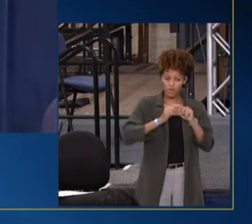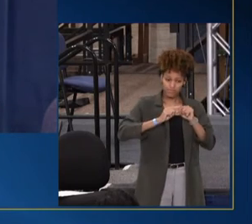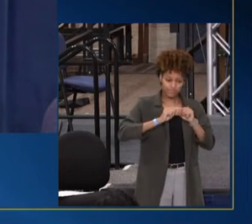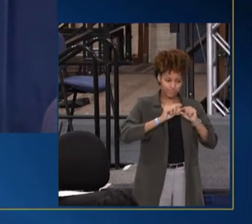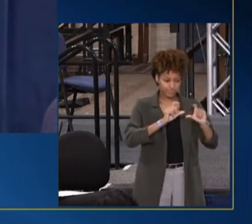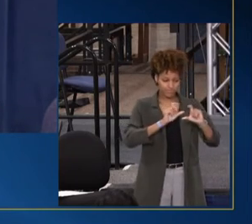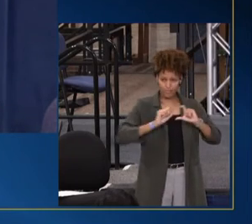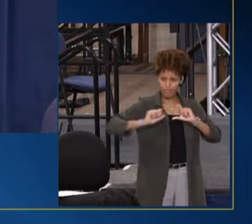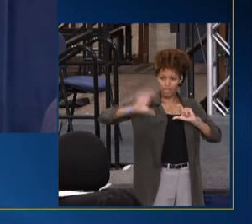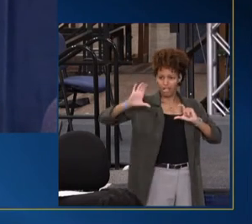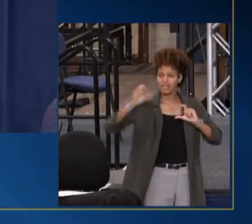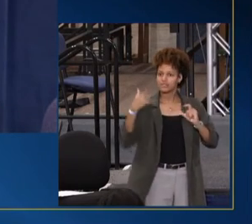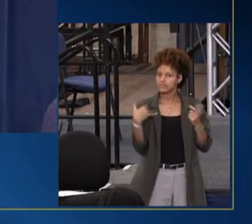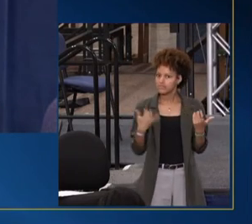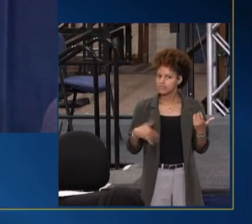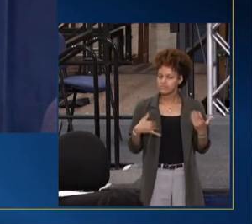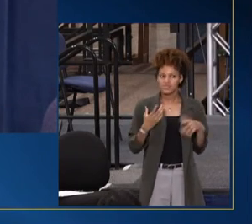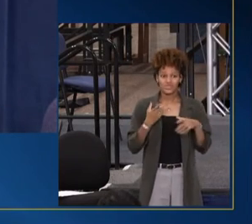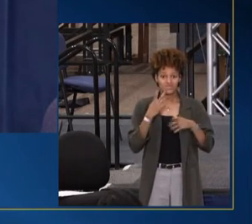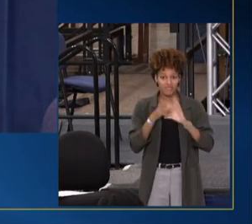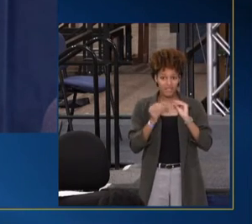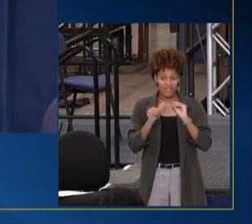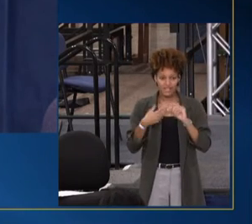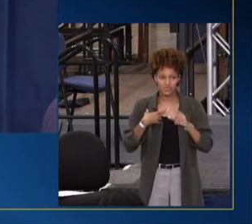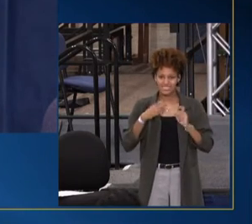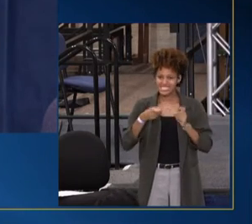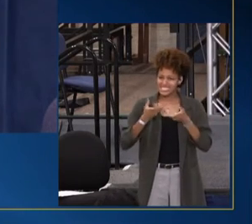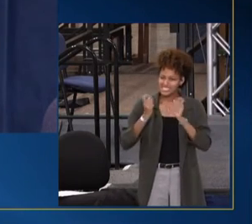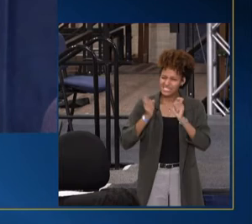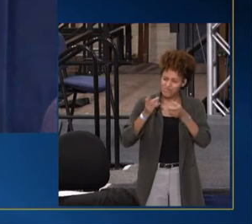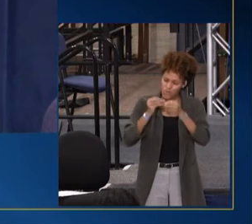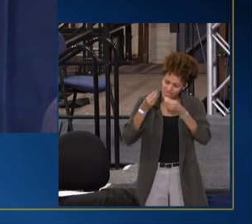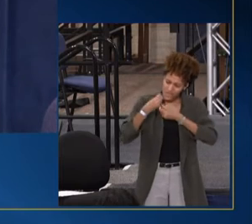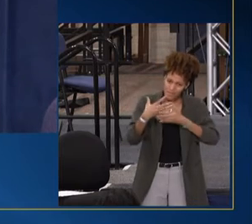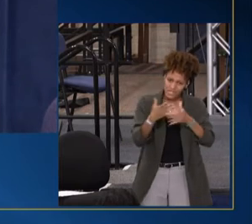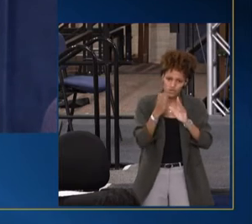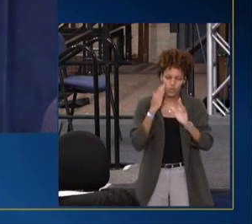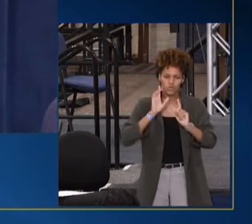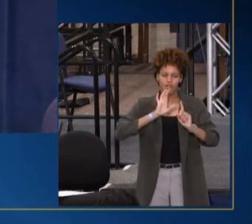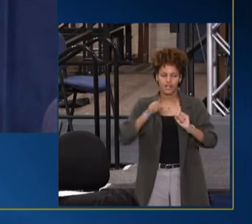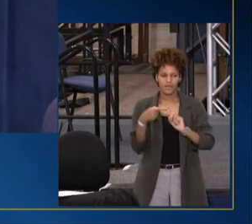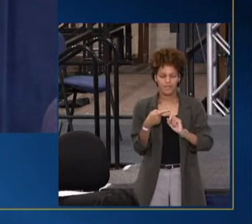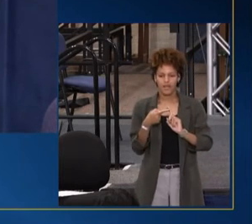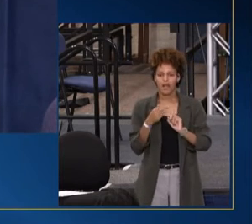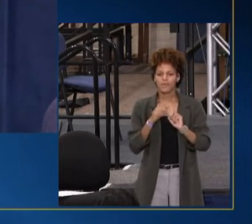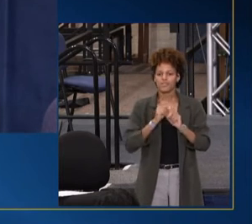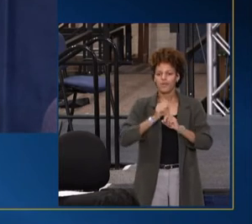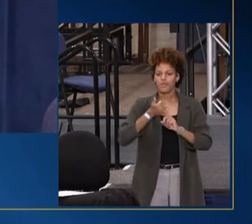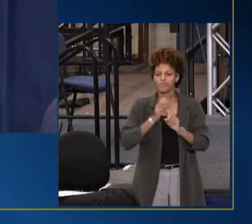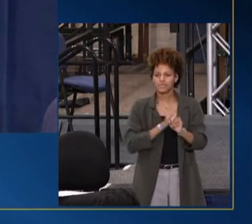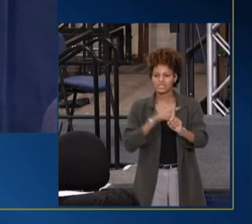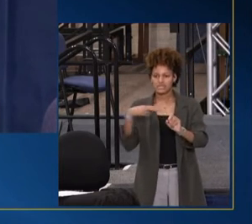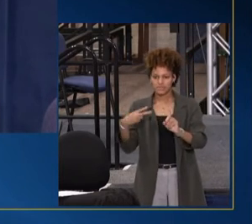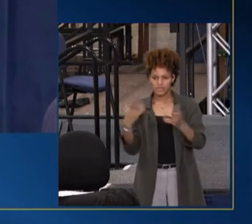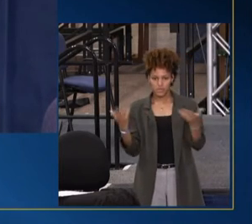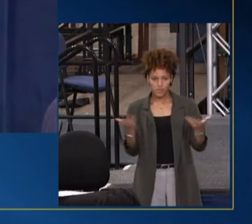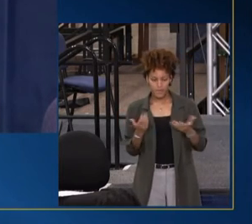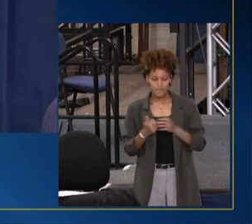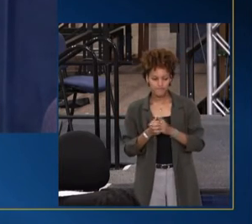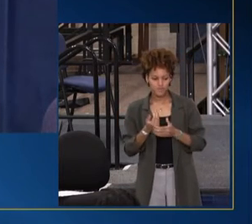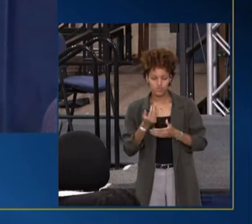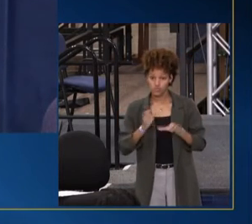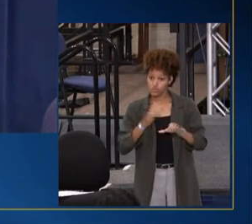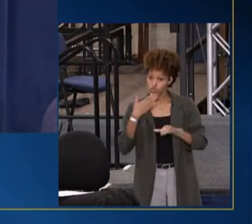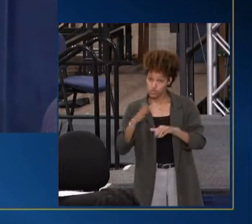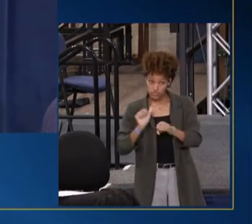alarming number. But when we say that, we do need to give some context so we know what we're talking about. But the other part here is I think we do a really